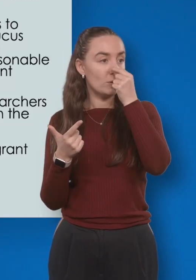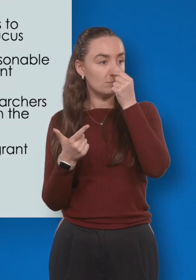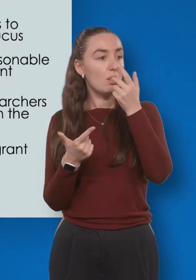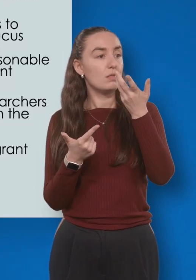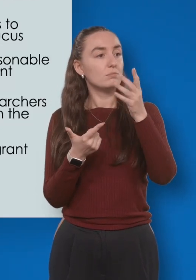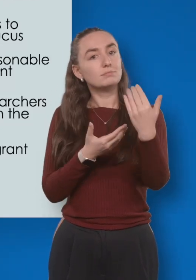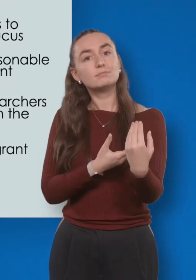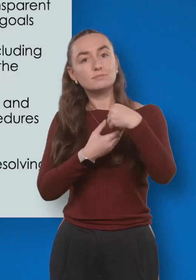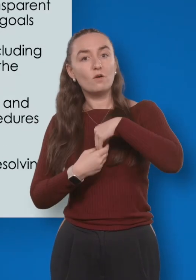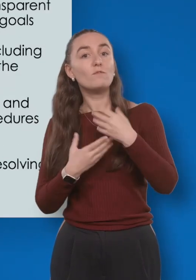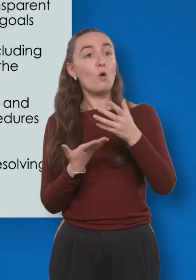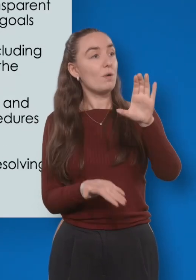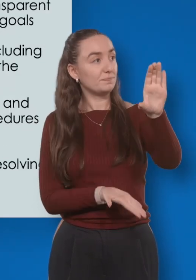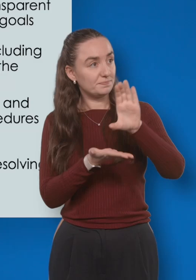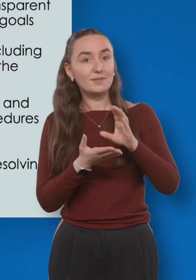fund money.